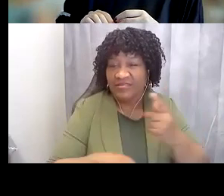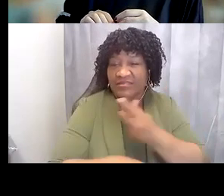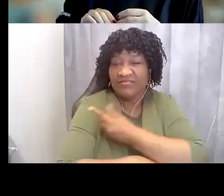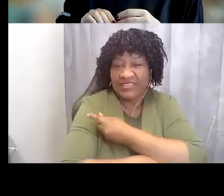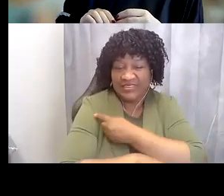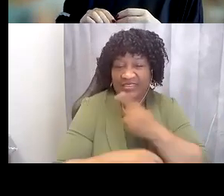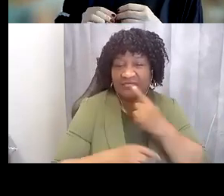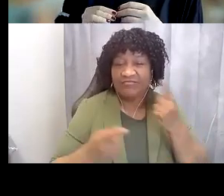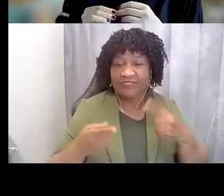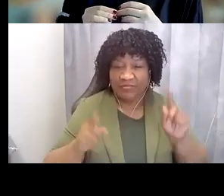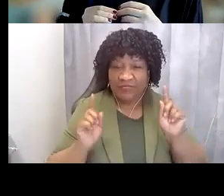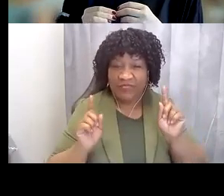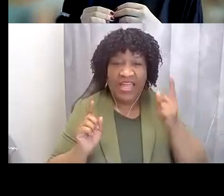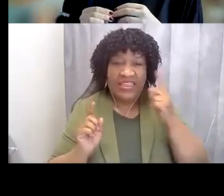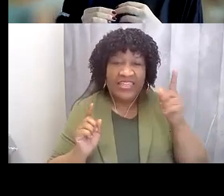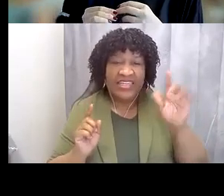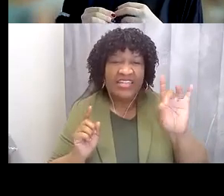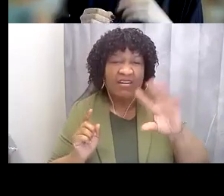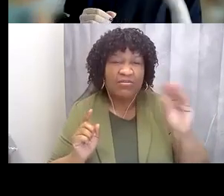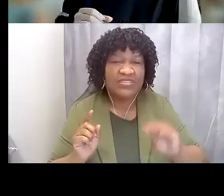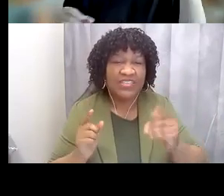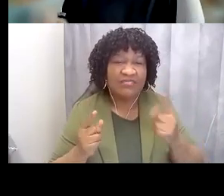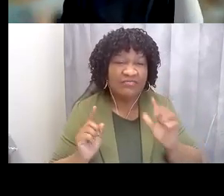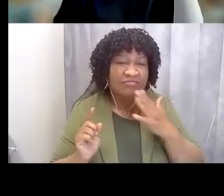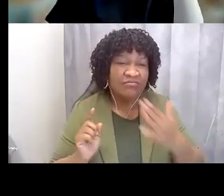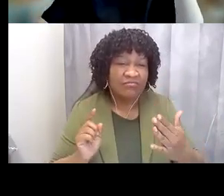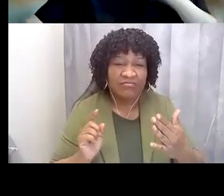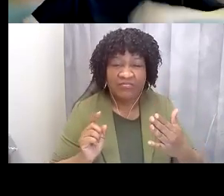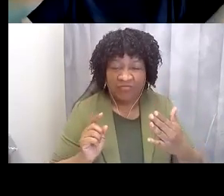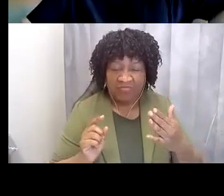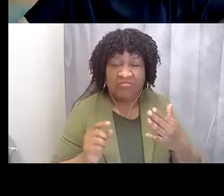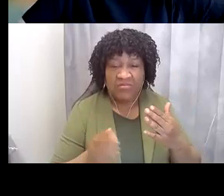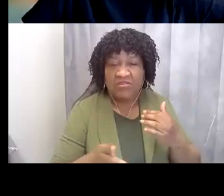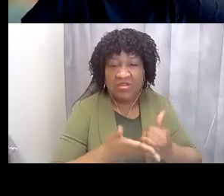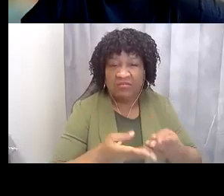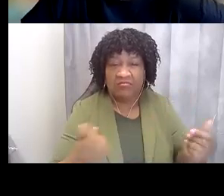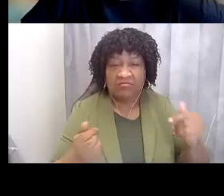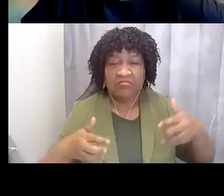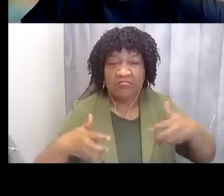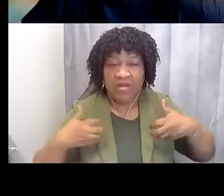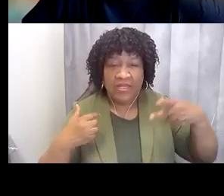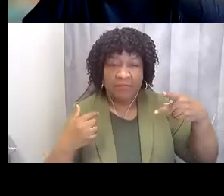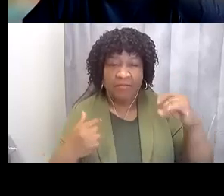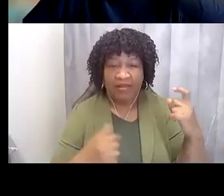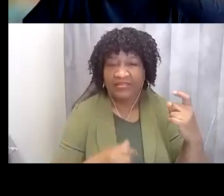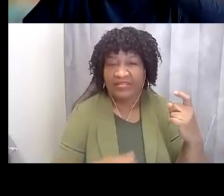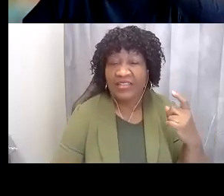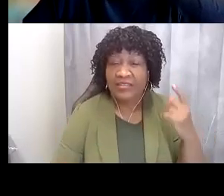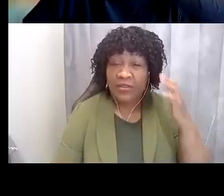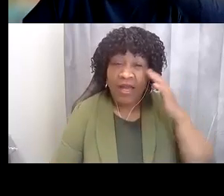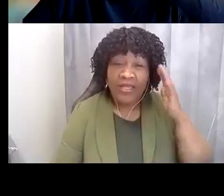work. I think I read it was 85% effective against monkeypox. So I